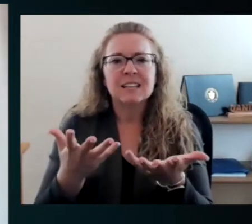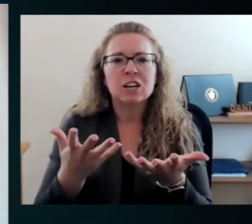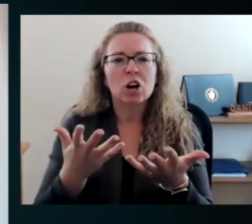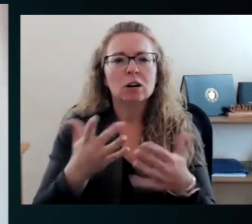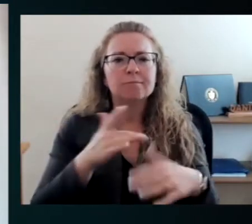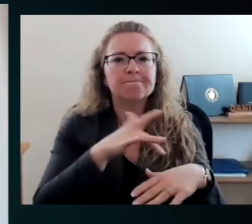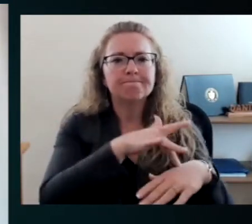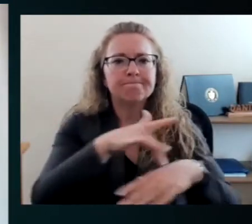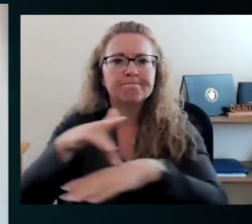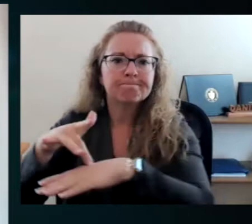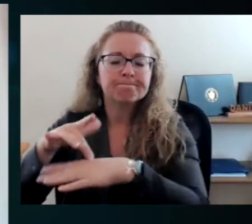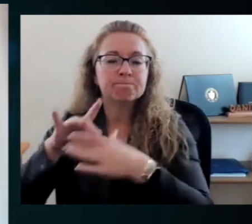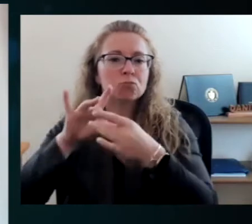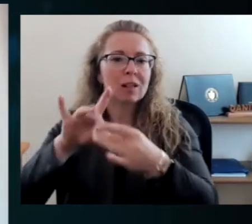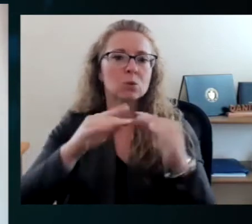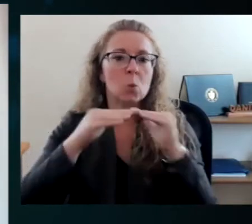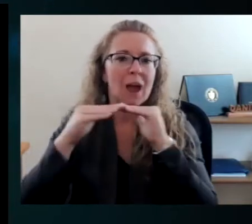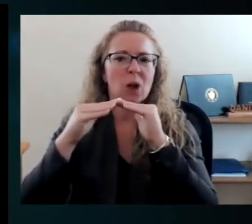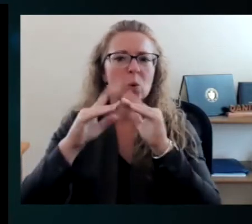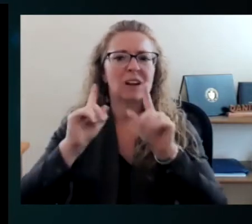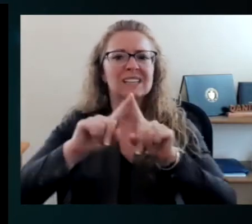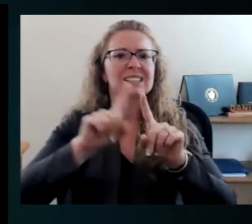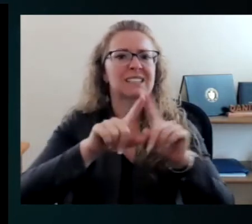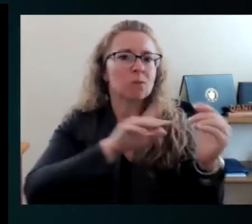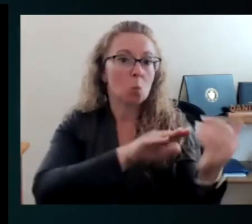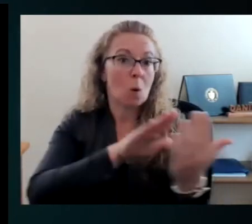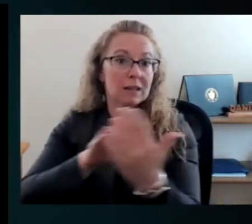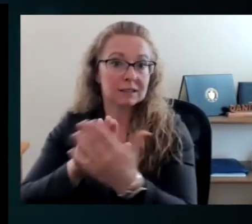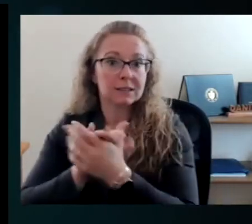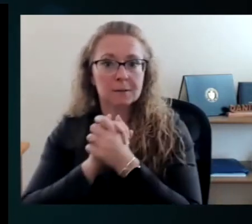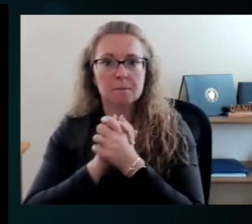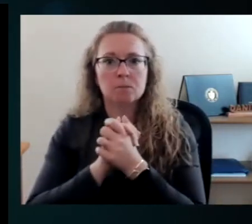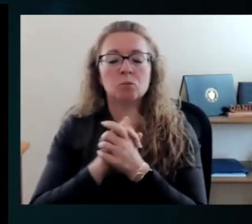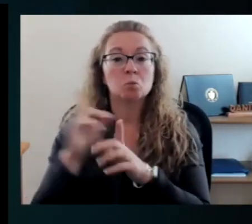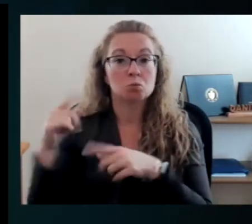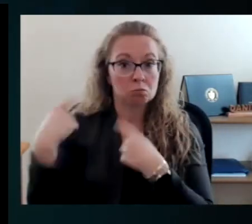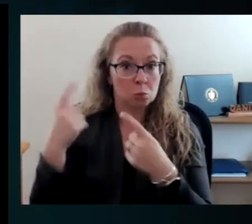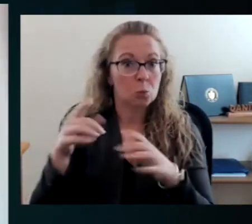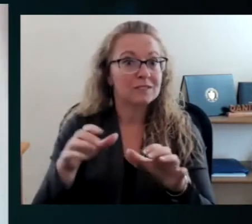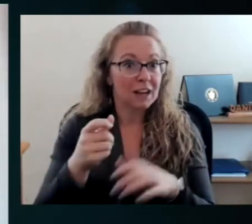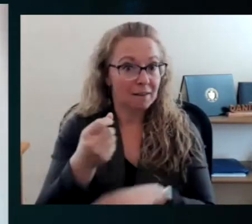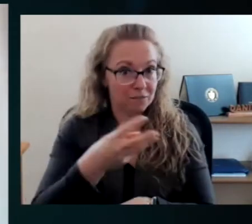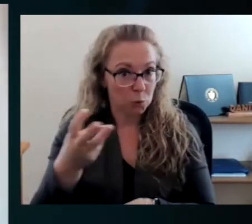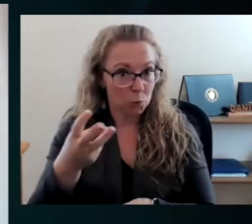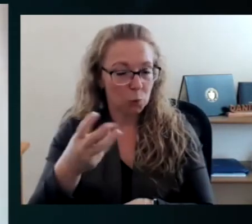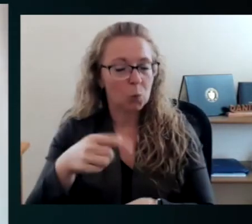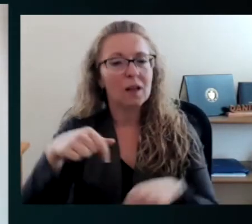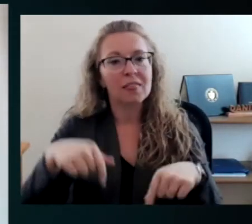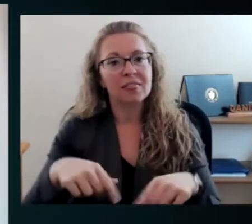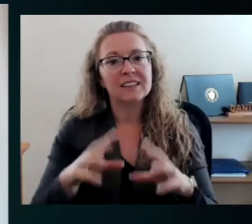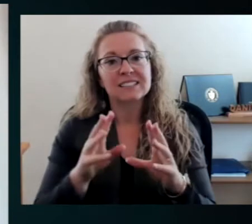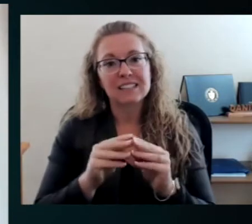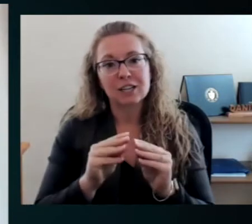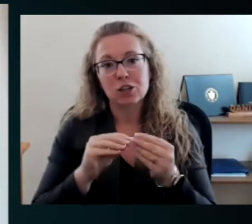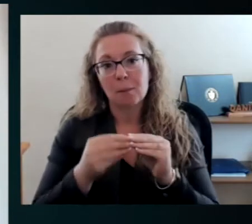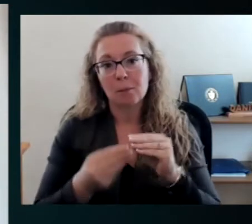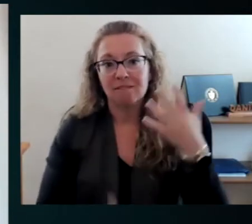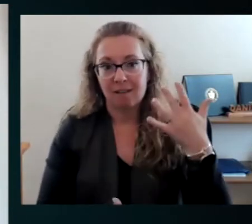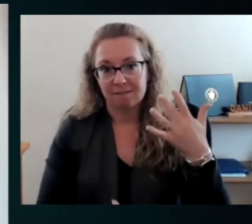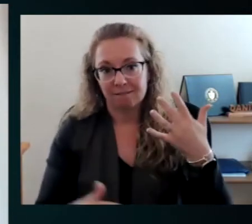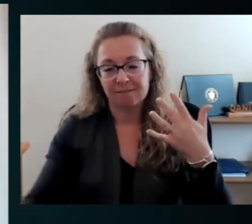ways. So we've done a few of these. This is session 5.